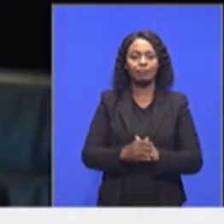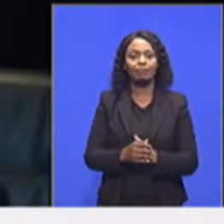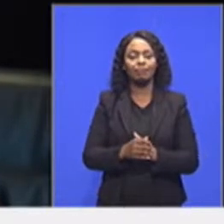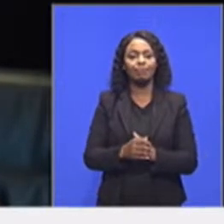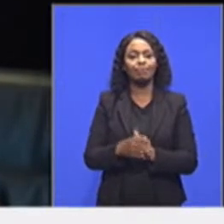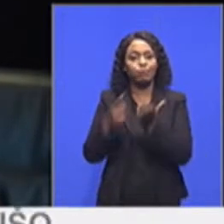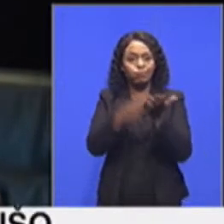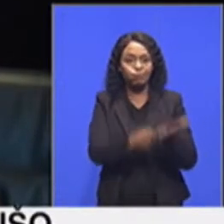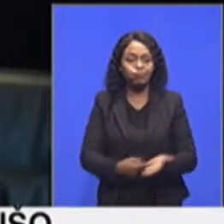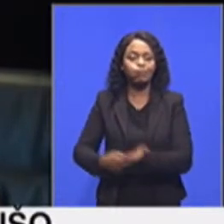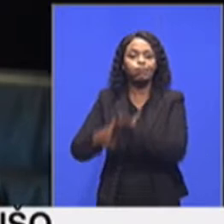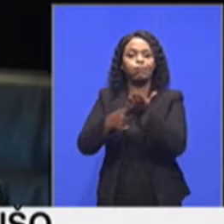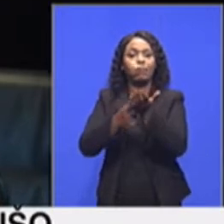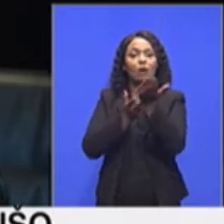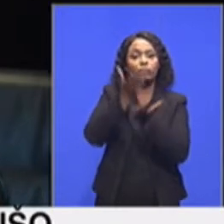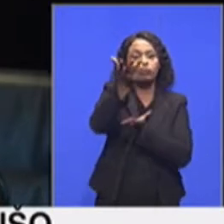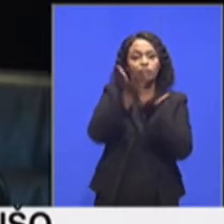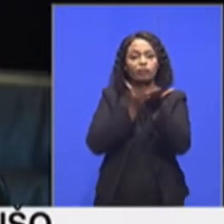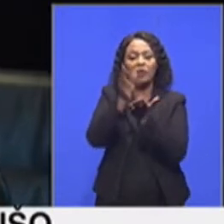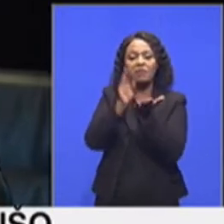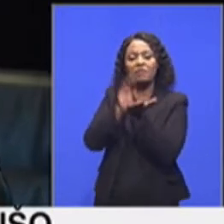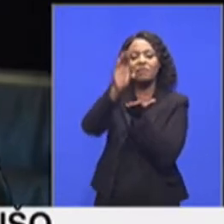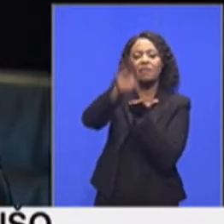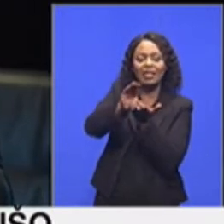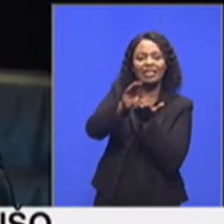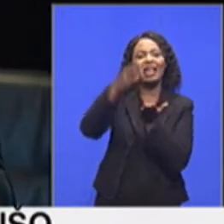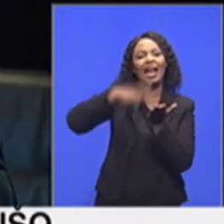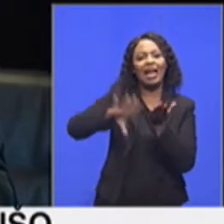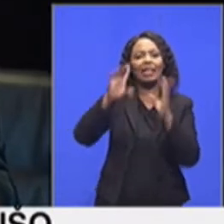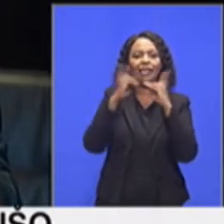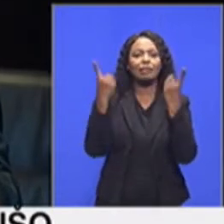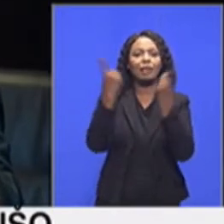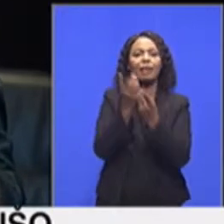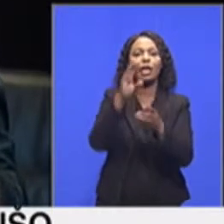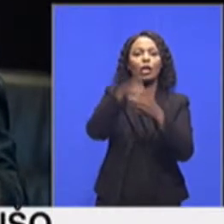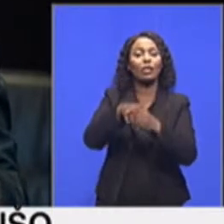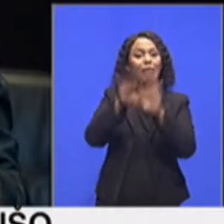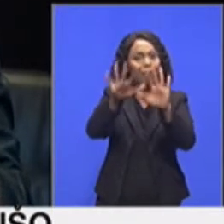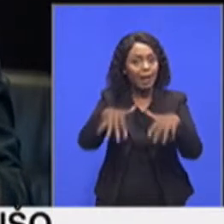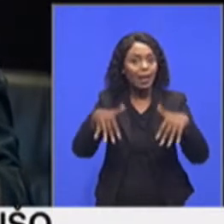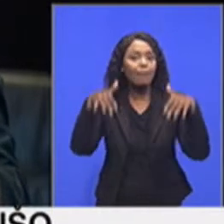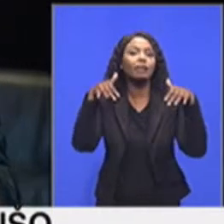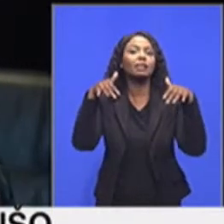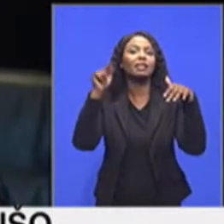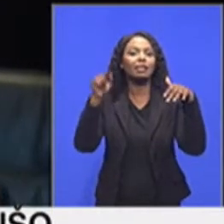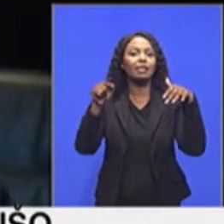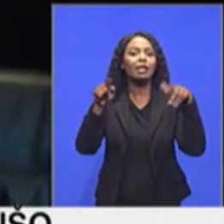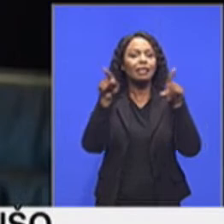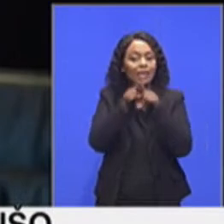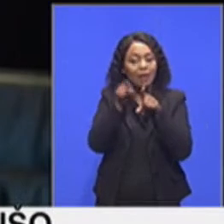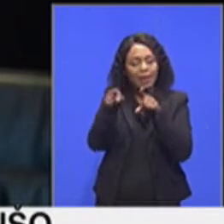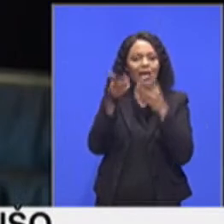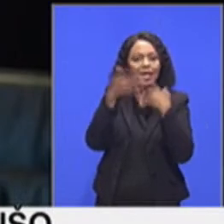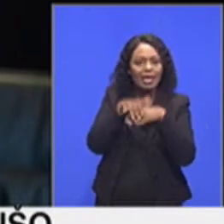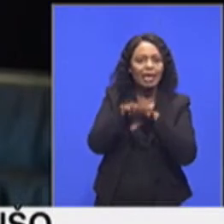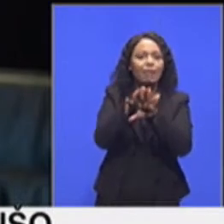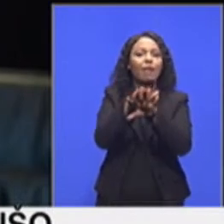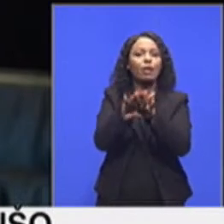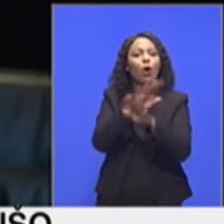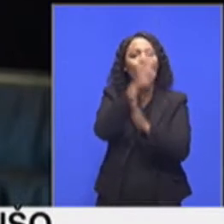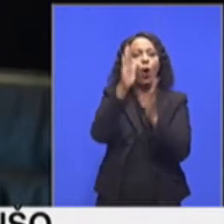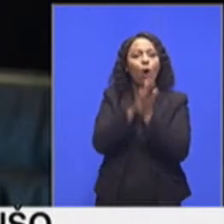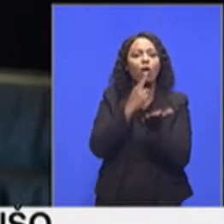taking place on funding for other departments, including Parliament, that need to implement these